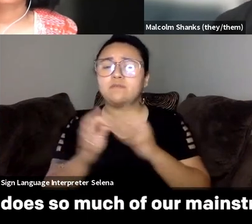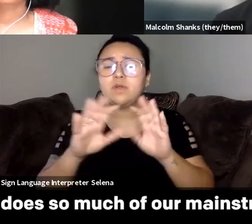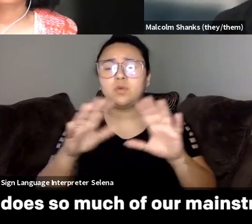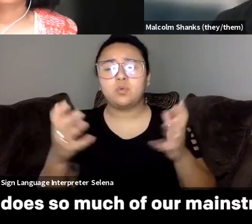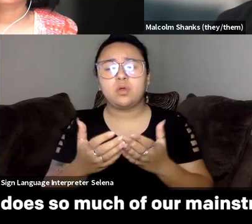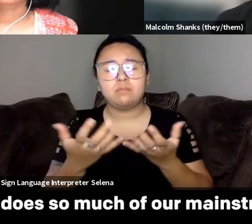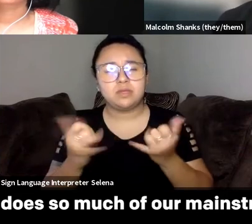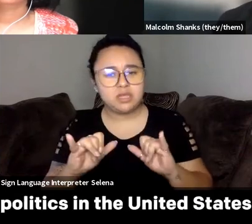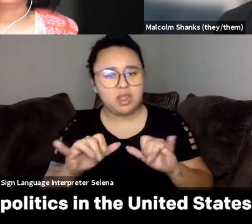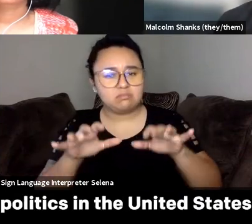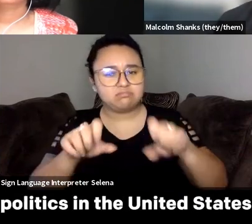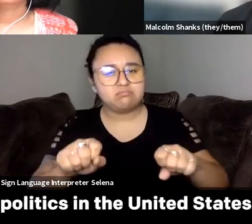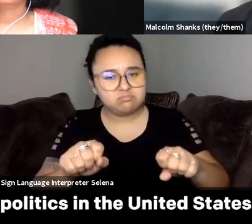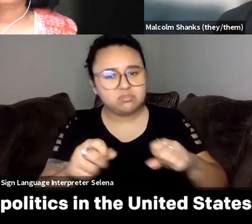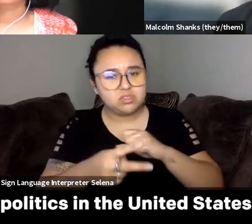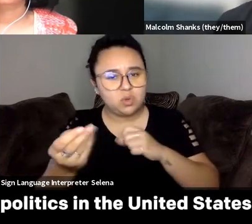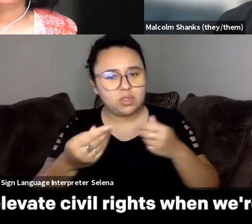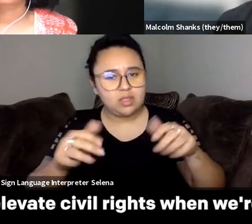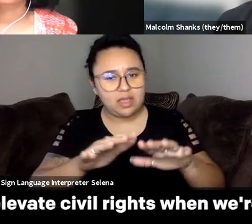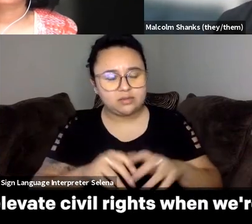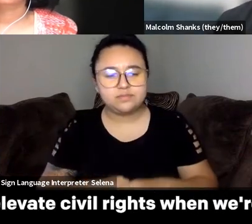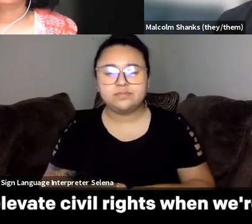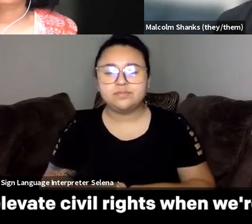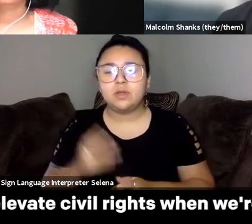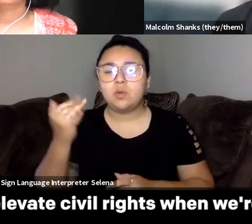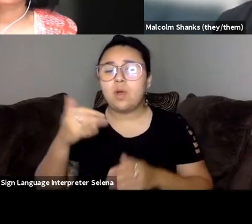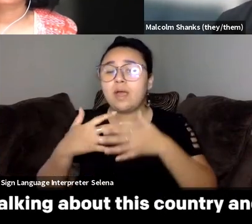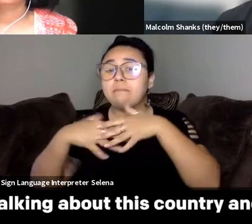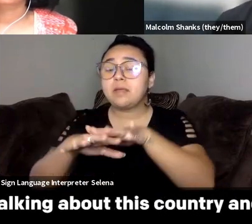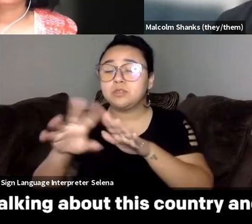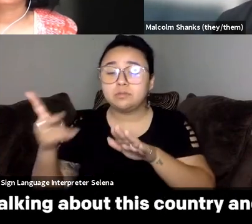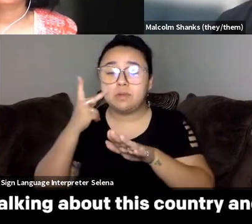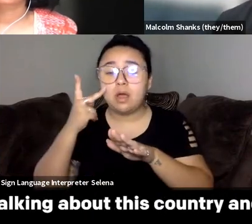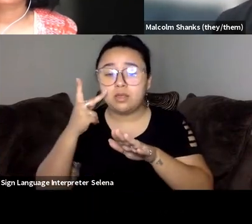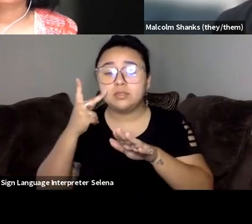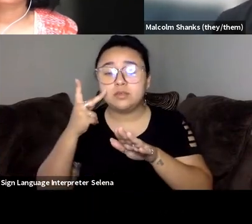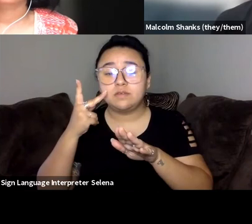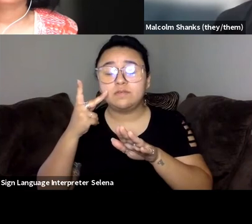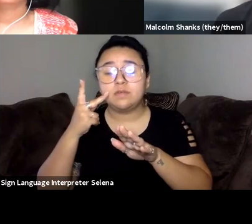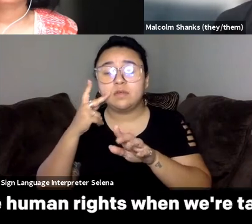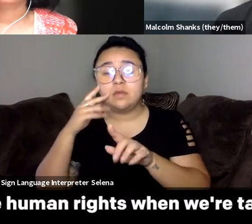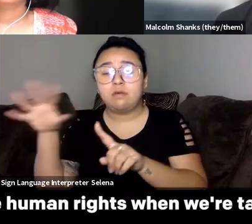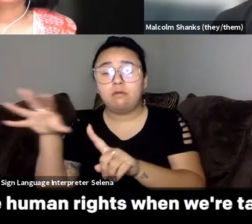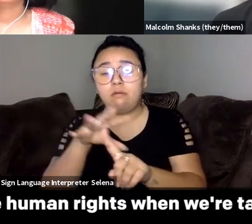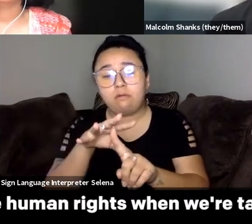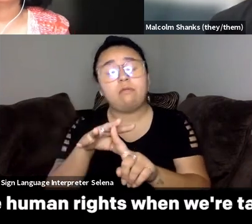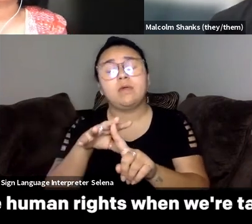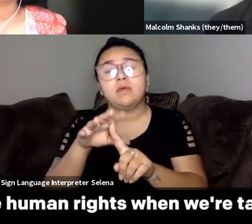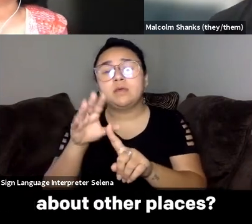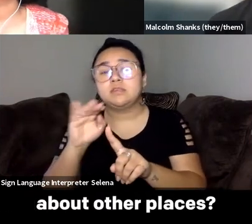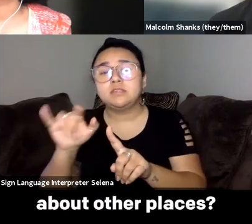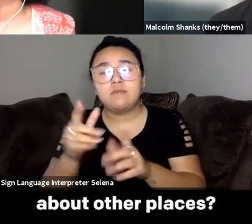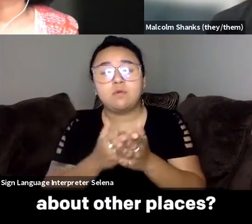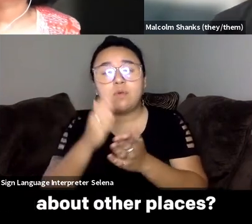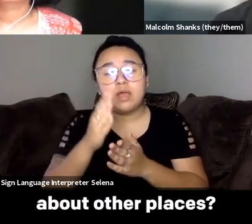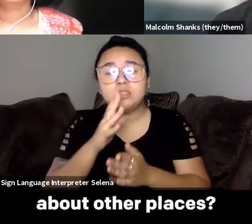does so much of our mainstream politics in the United States elevate civil rights when we're talking about this country and name human rights when we're talking